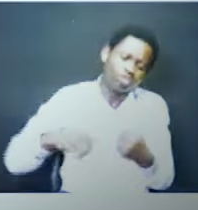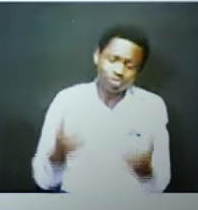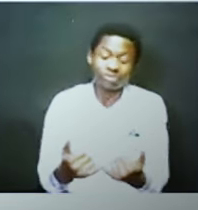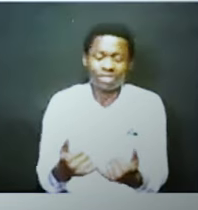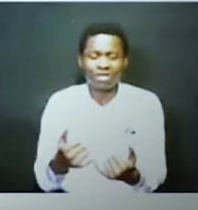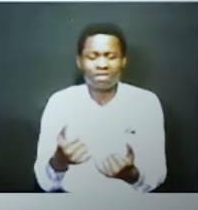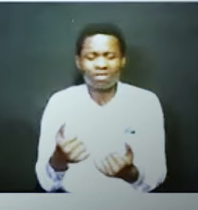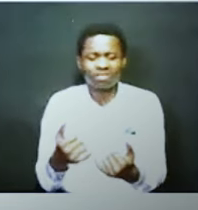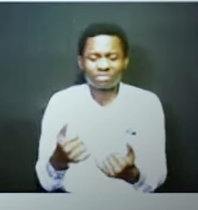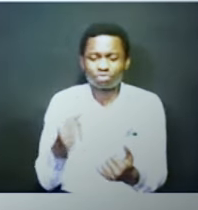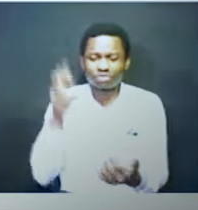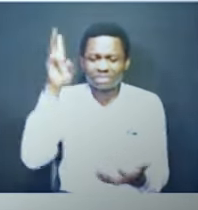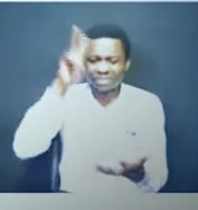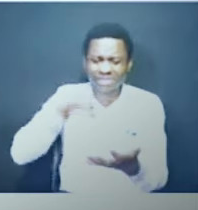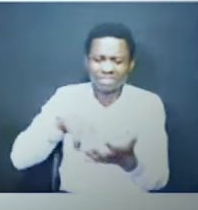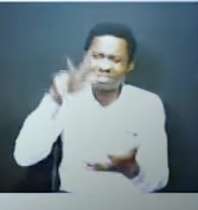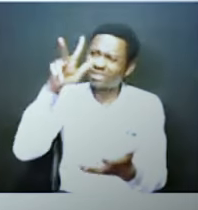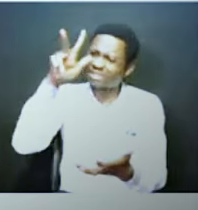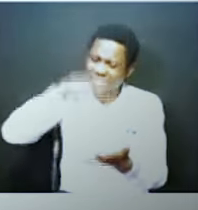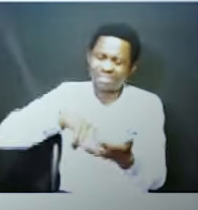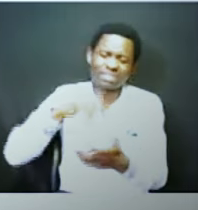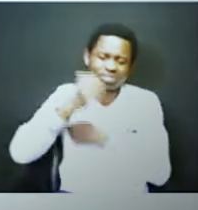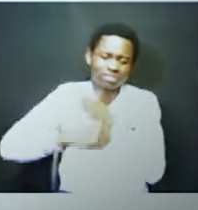from alcoholic